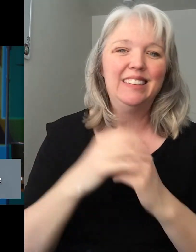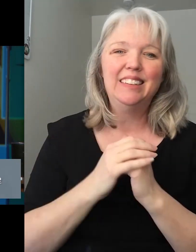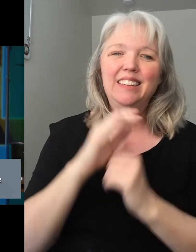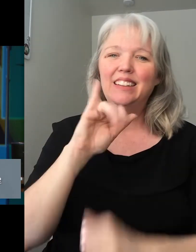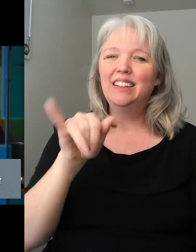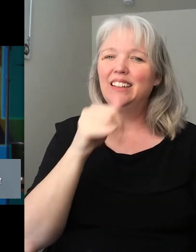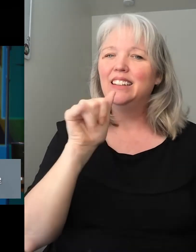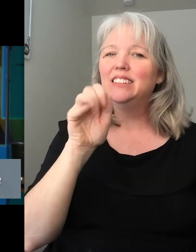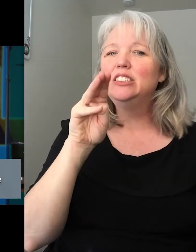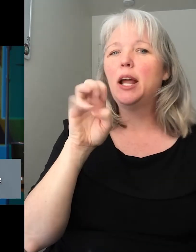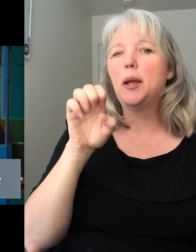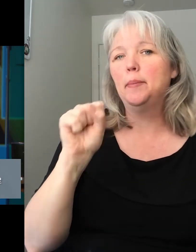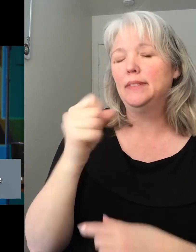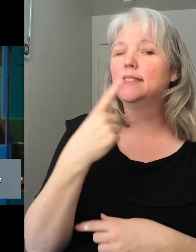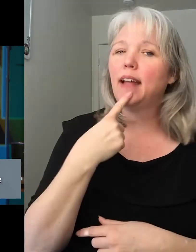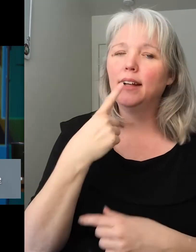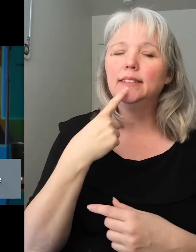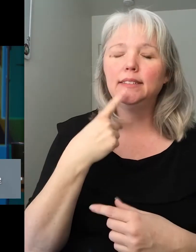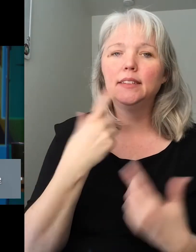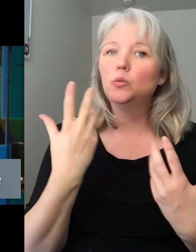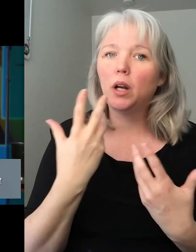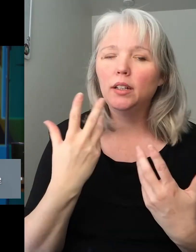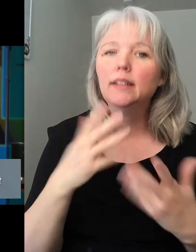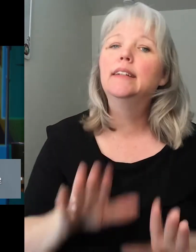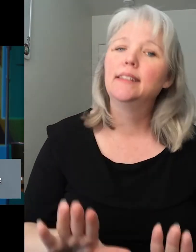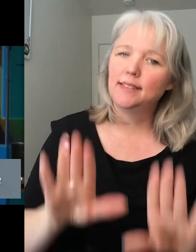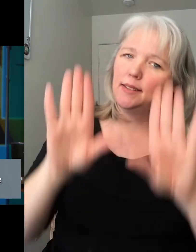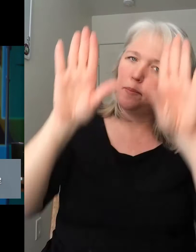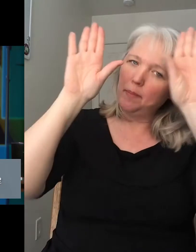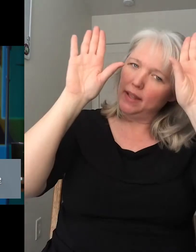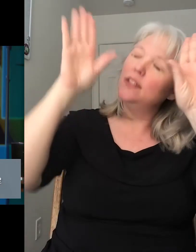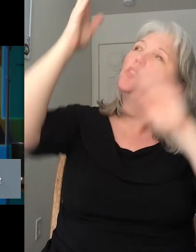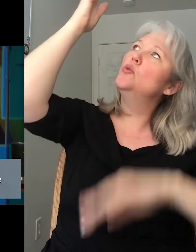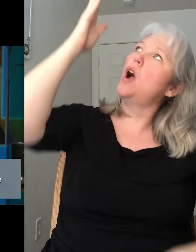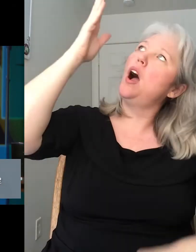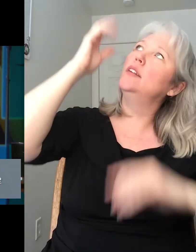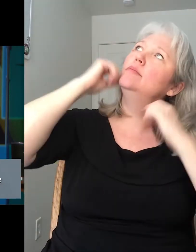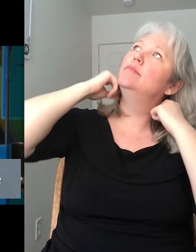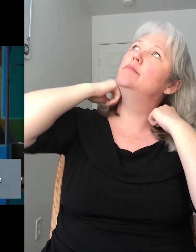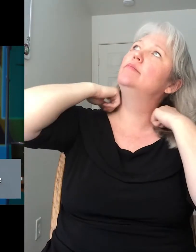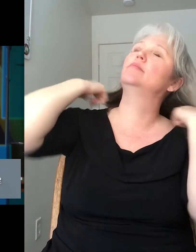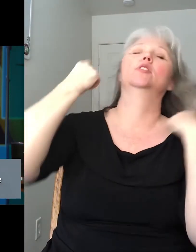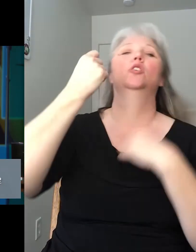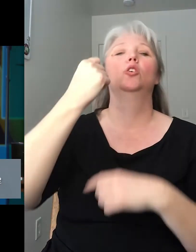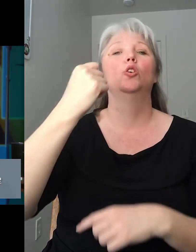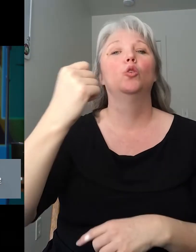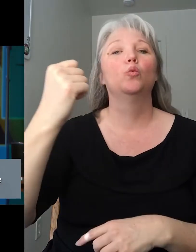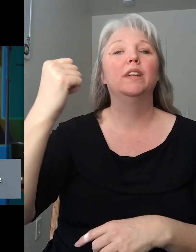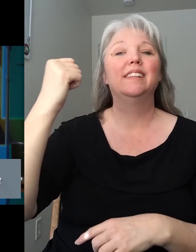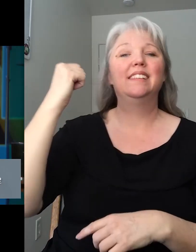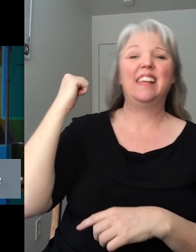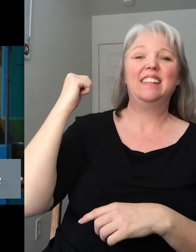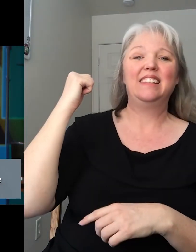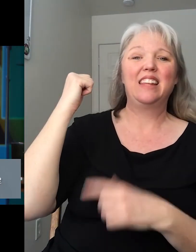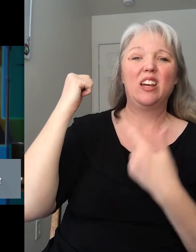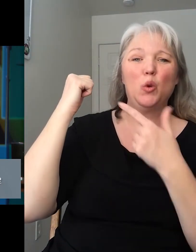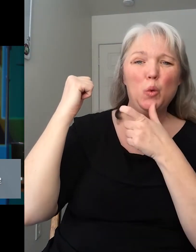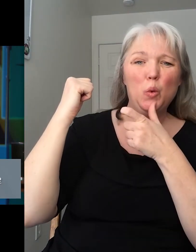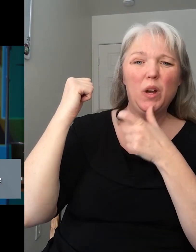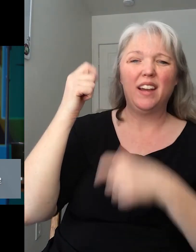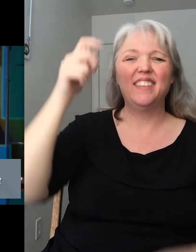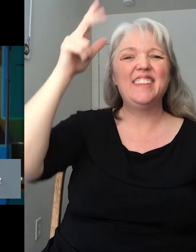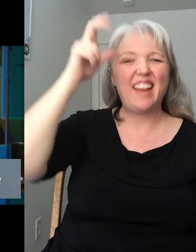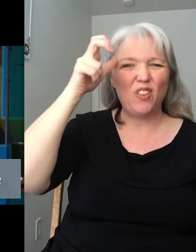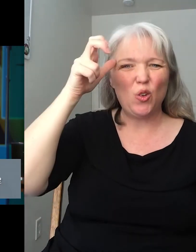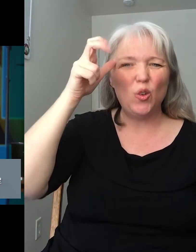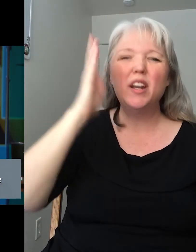sermon. James says, submit therefore to God. Resist the